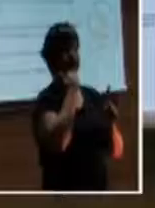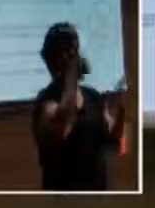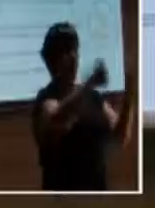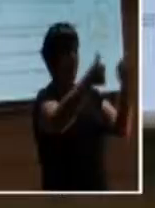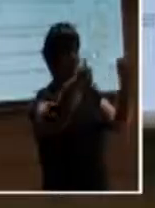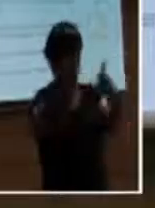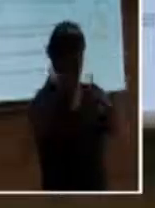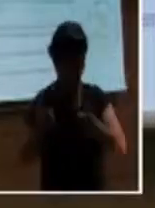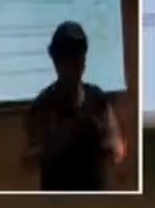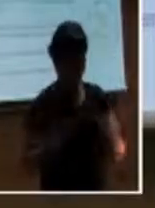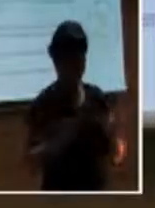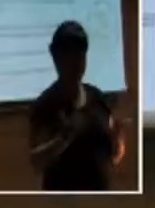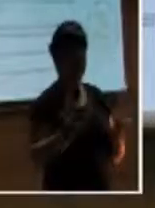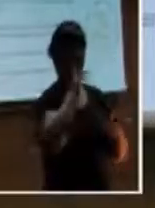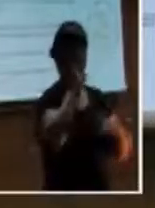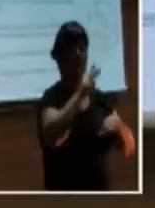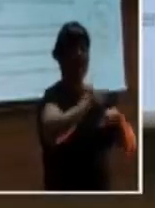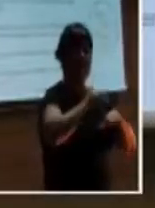and Germany are coming soon.